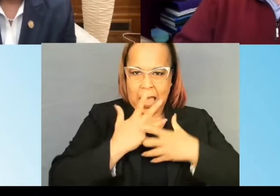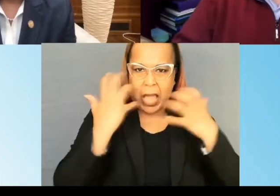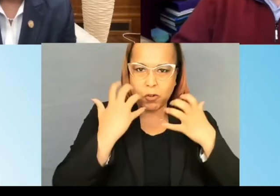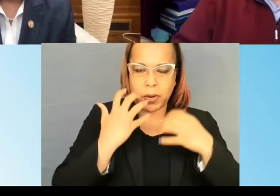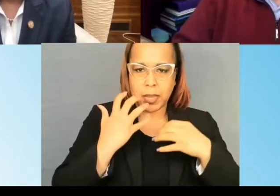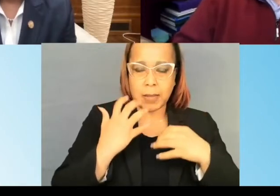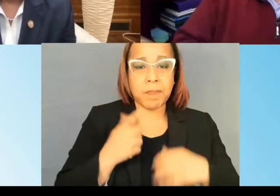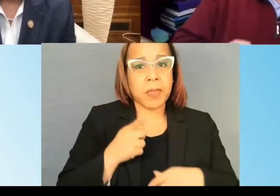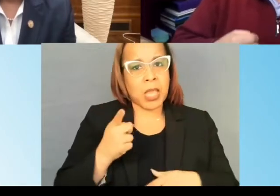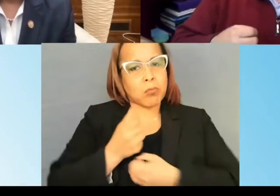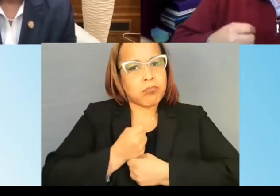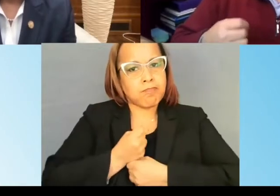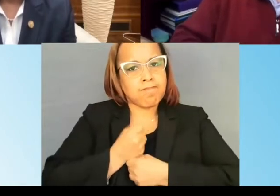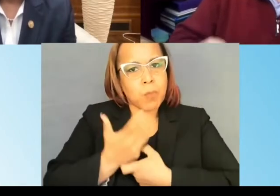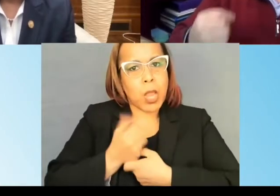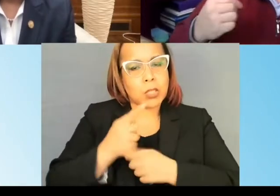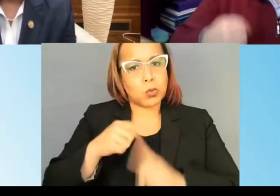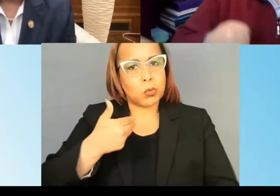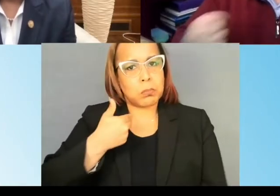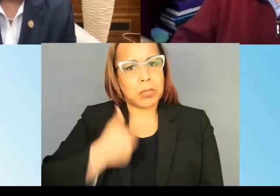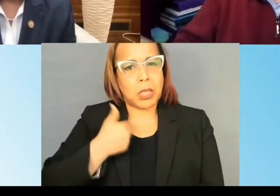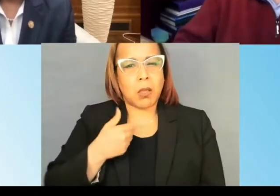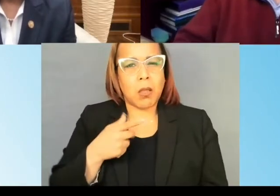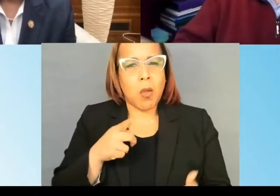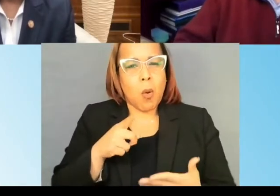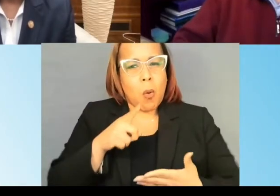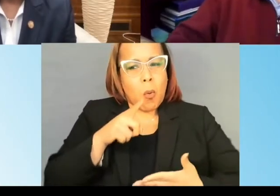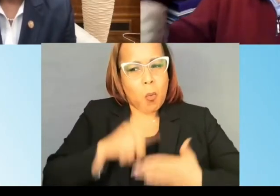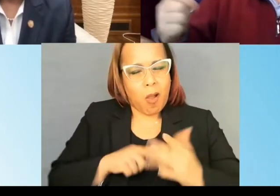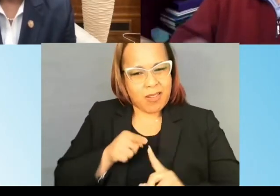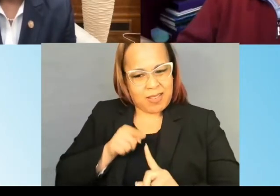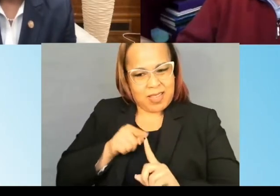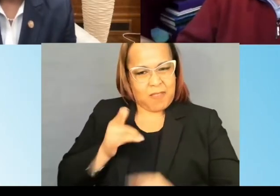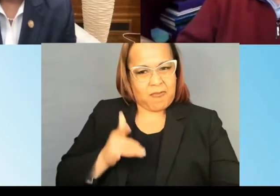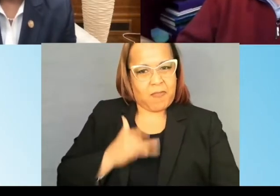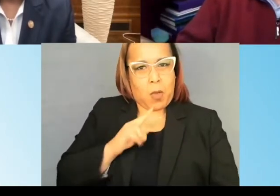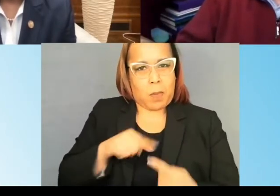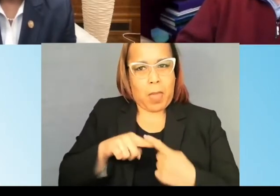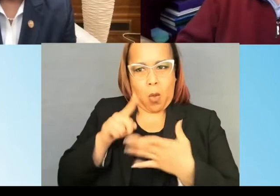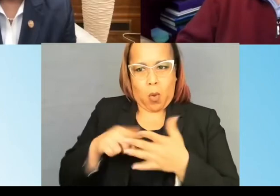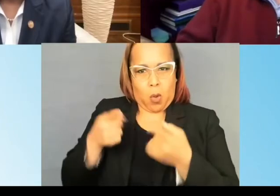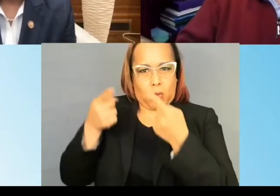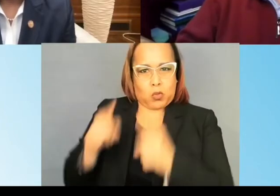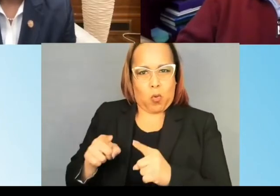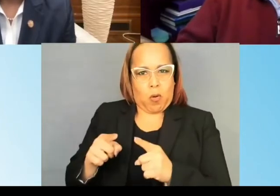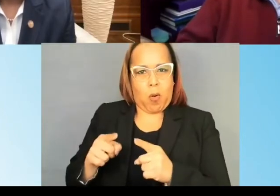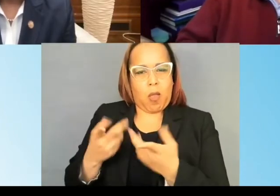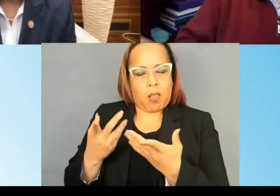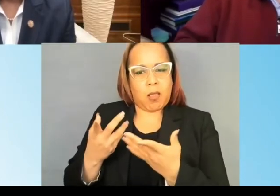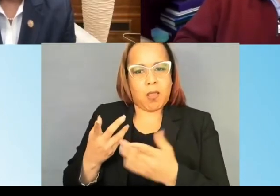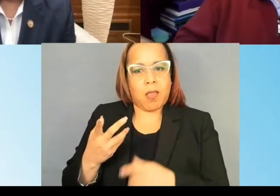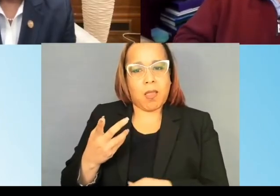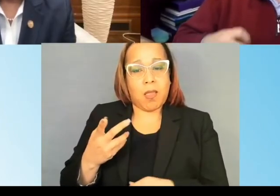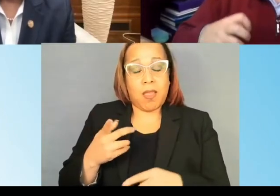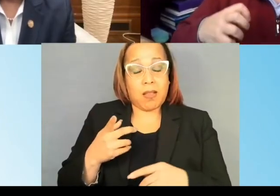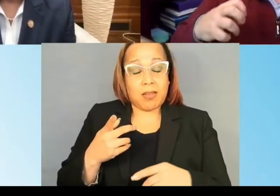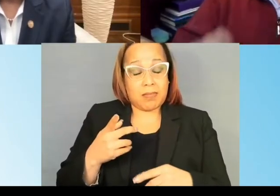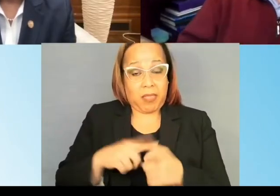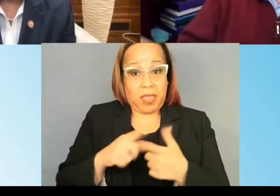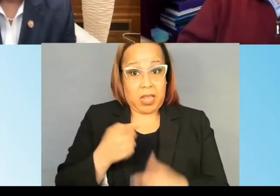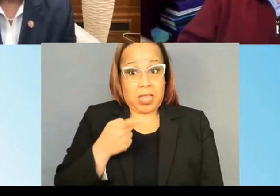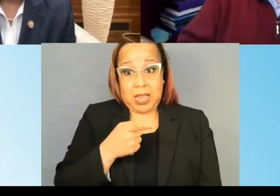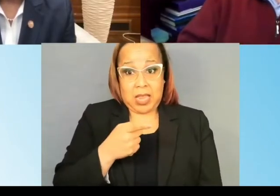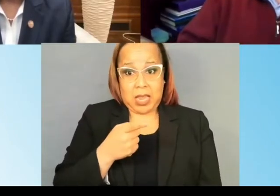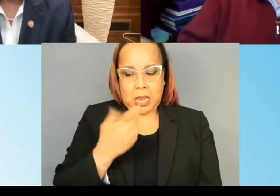was expressing to me what it is that he felt about what was going on, and that he didn't